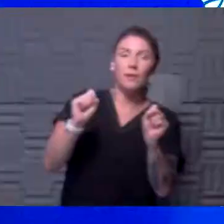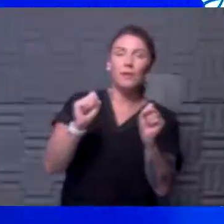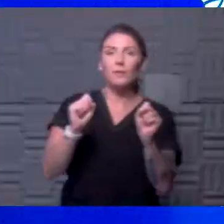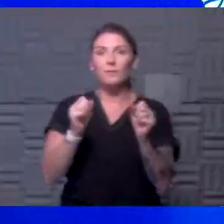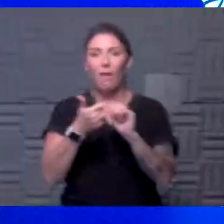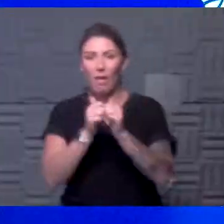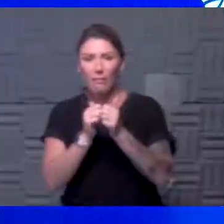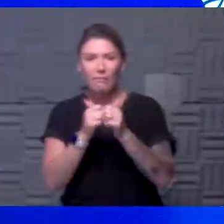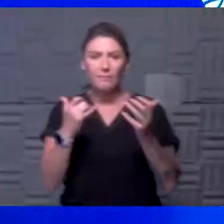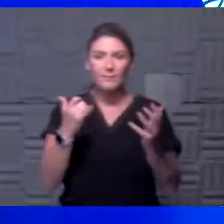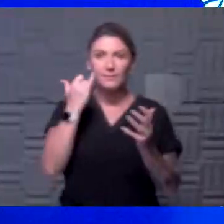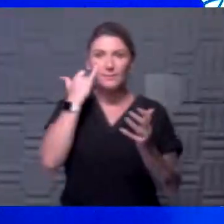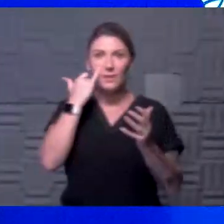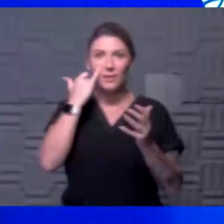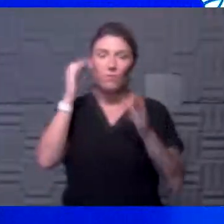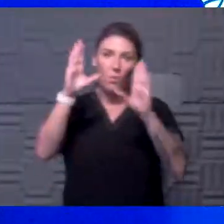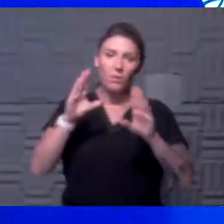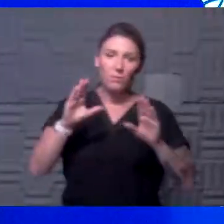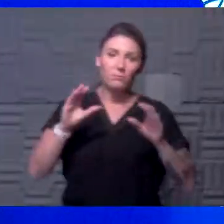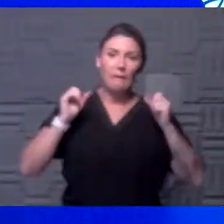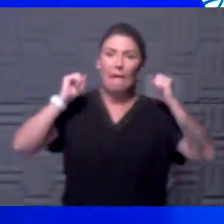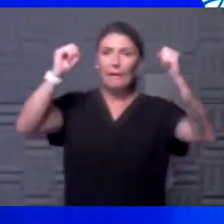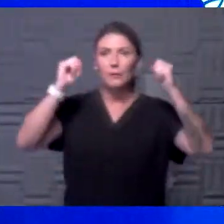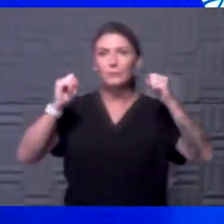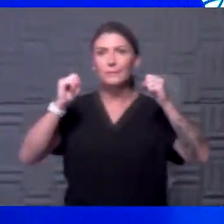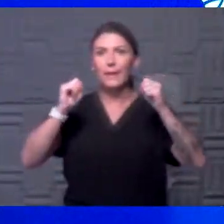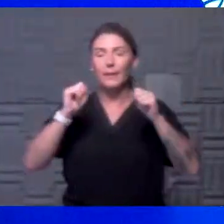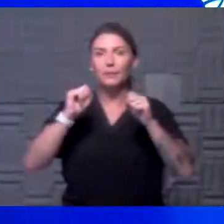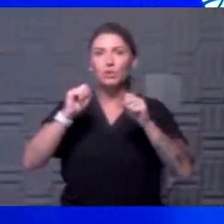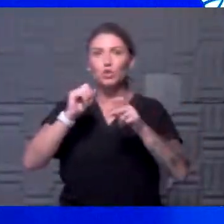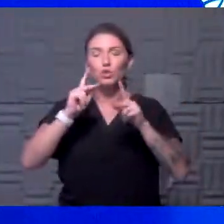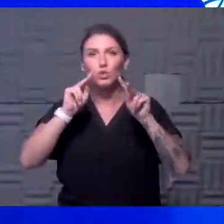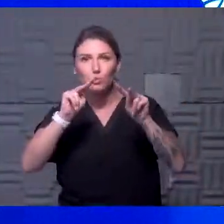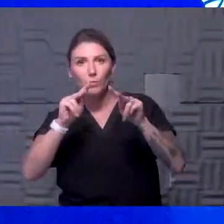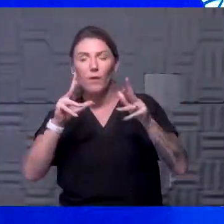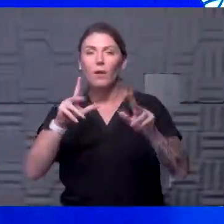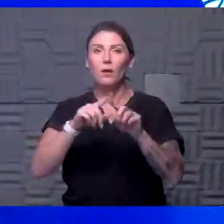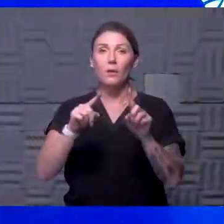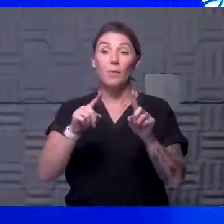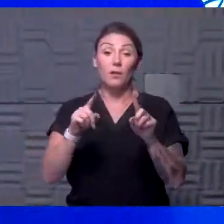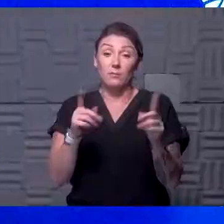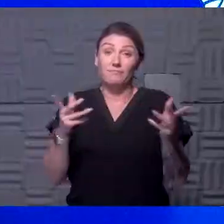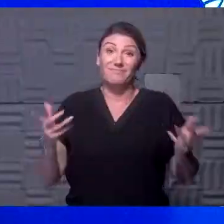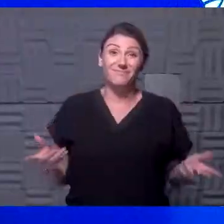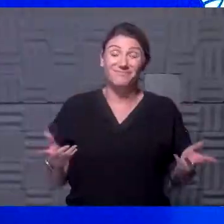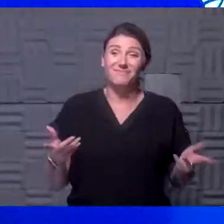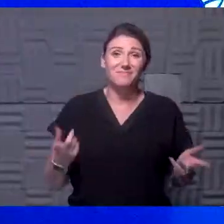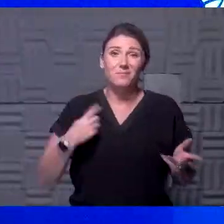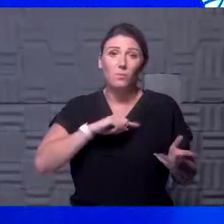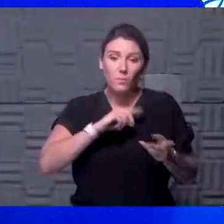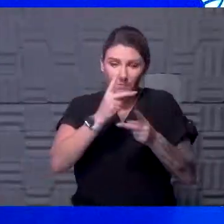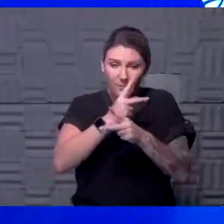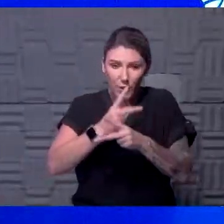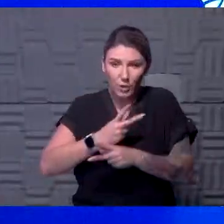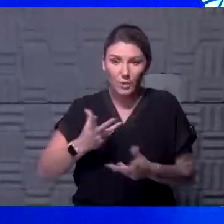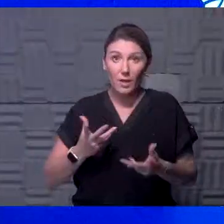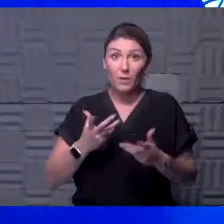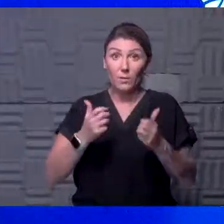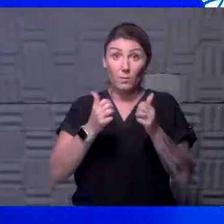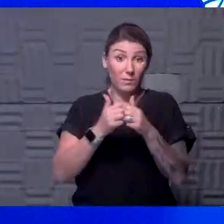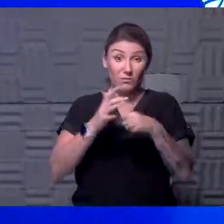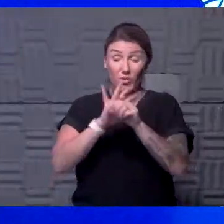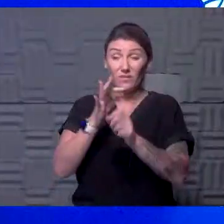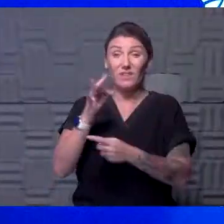athletes, especially if they've done some graded exercise and been supervised, we think they're doing pretty well. Yeah. But, you know, there's just, as we figured out with this darn thing,